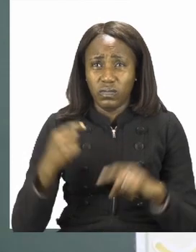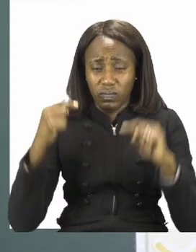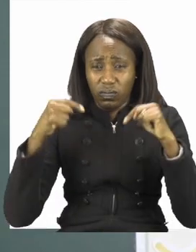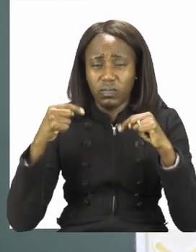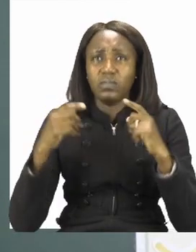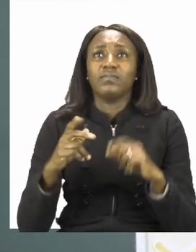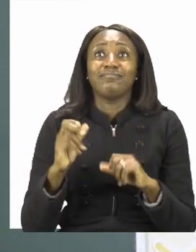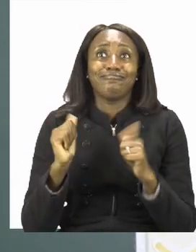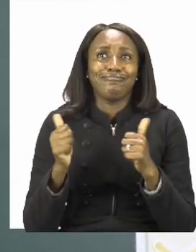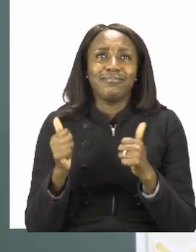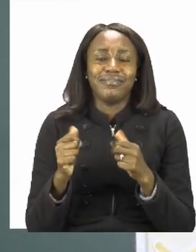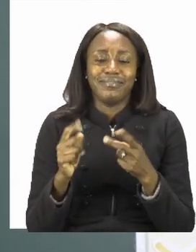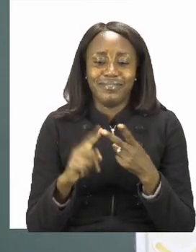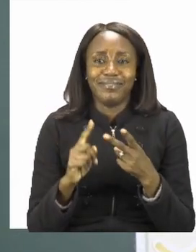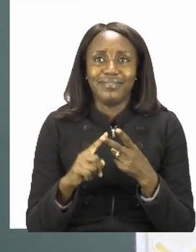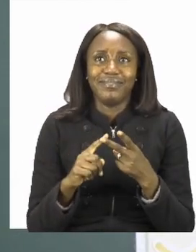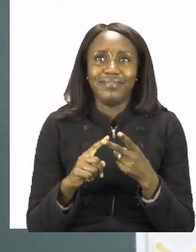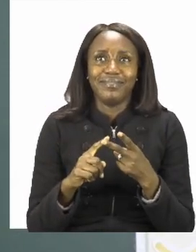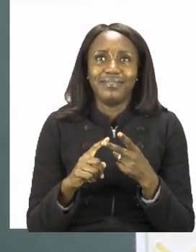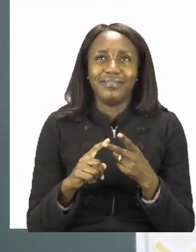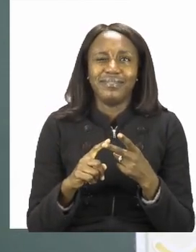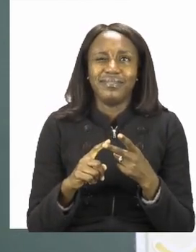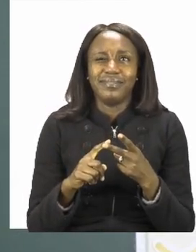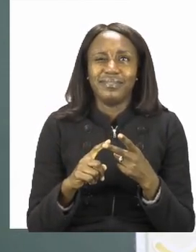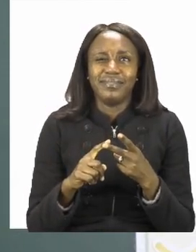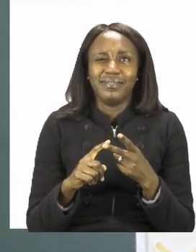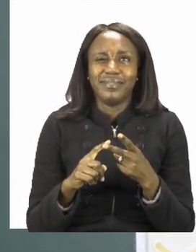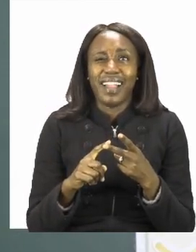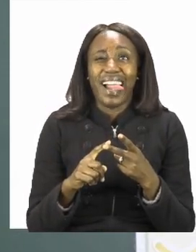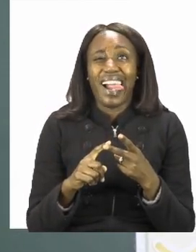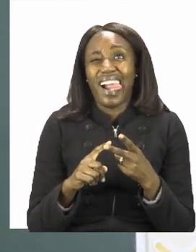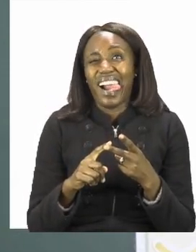Good job. Then let's do wink face.